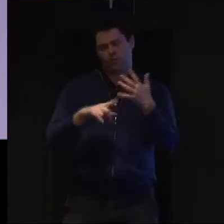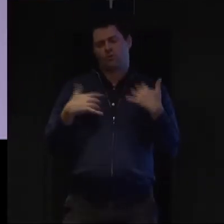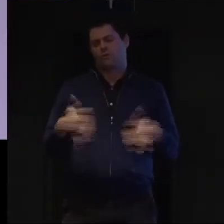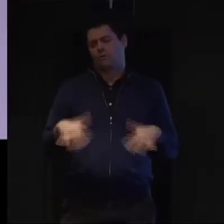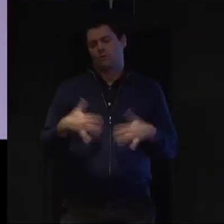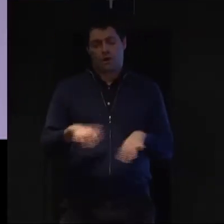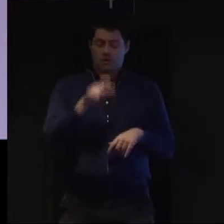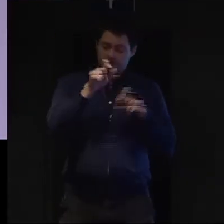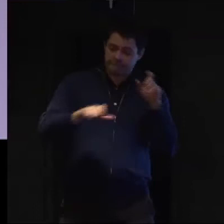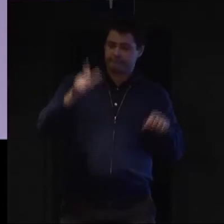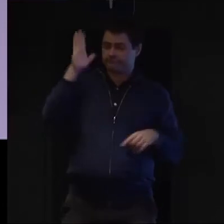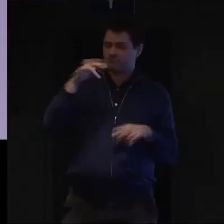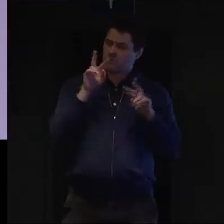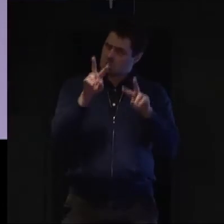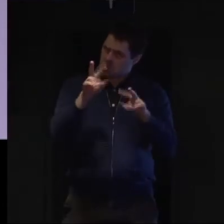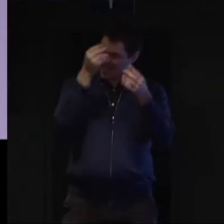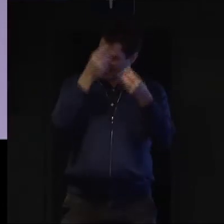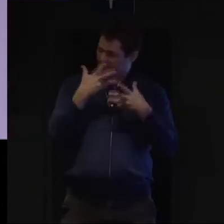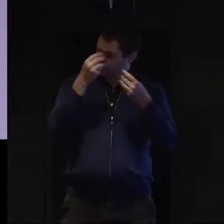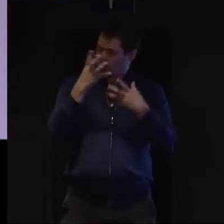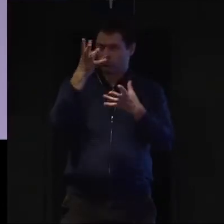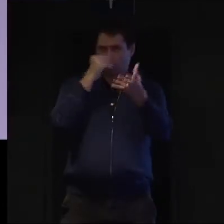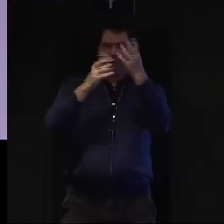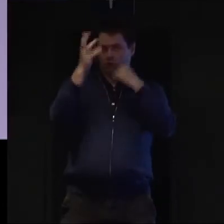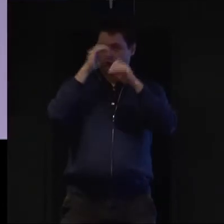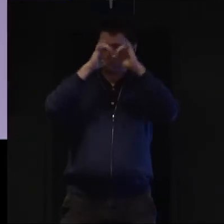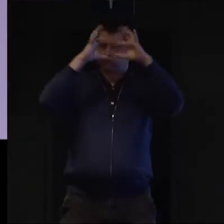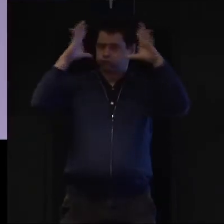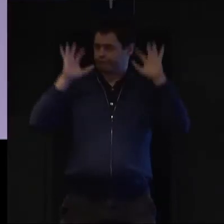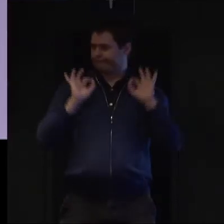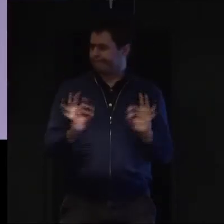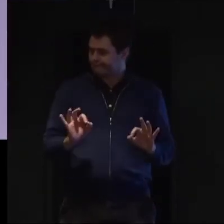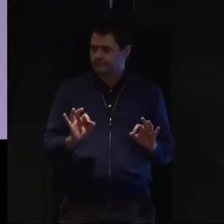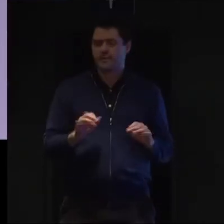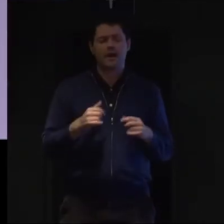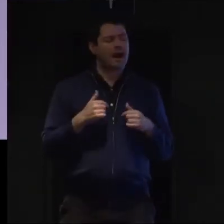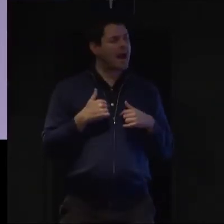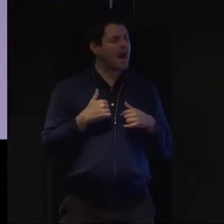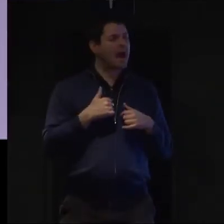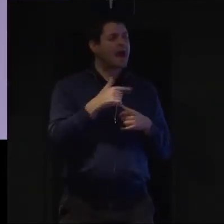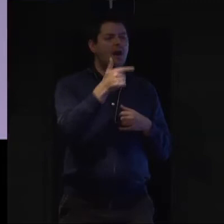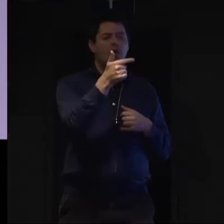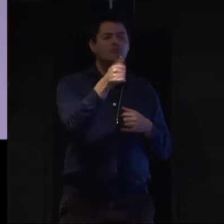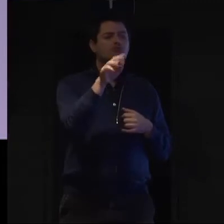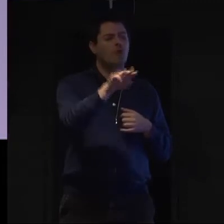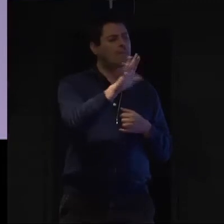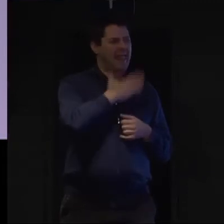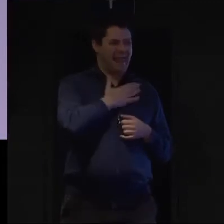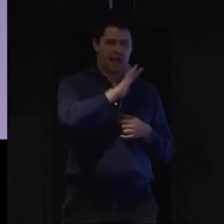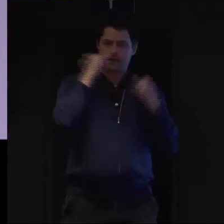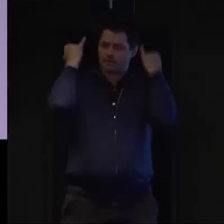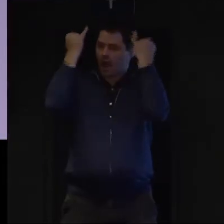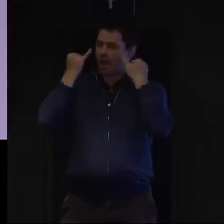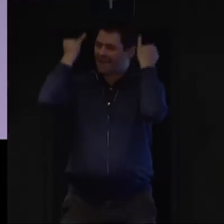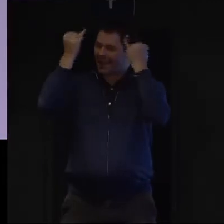think the speakers and the presentations have been really great. I did, if I say Tom, greatly enjoy the Derby County thing. That's a